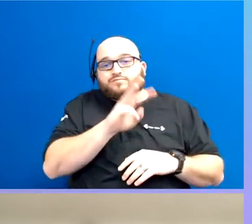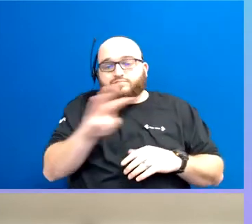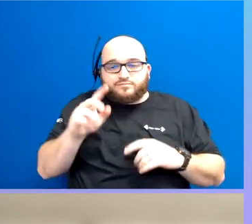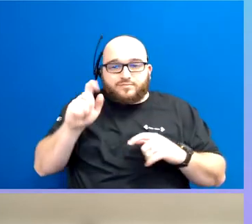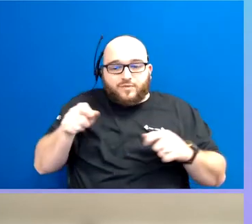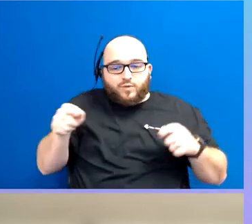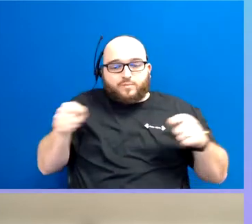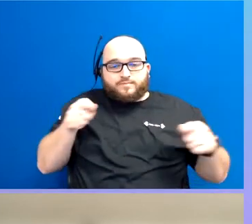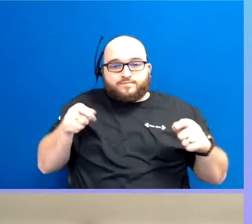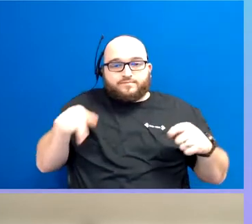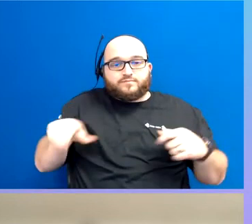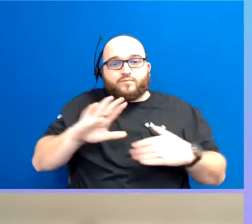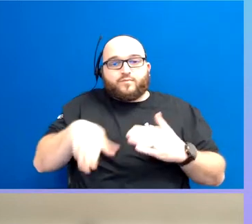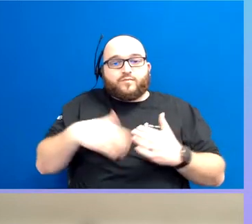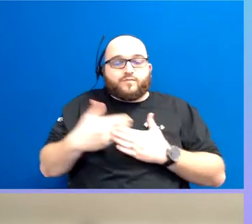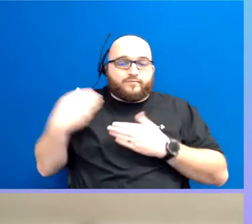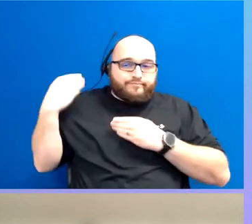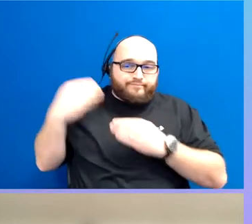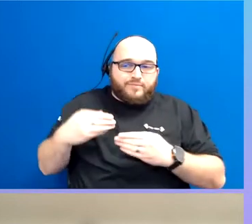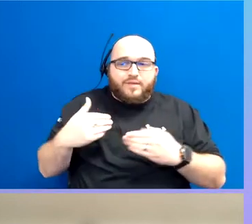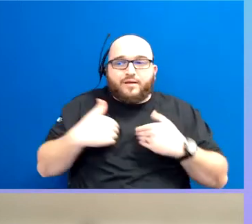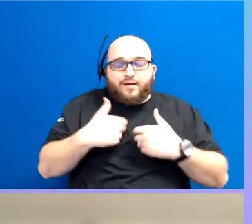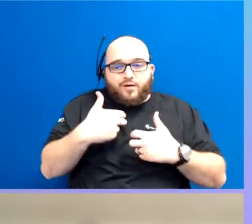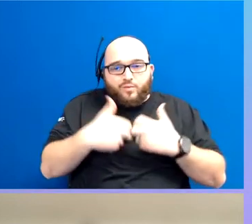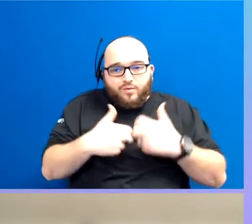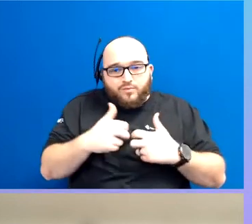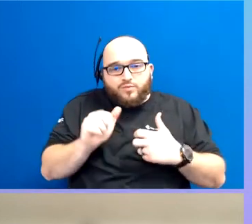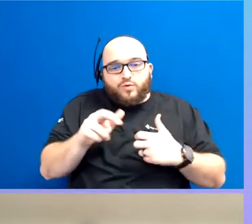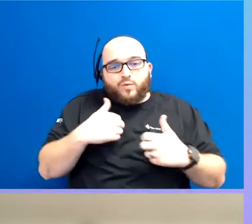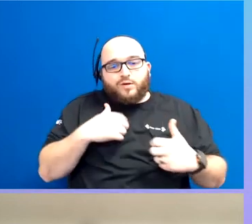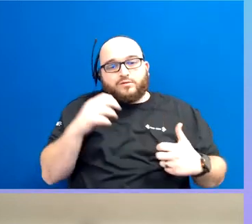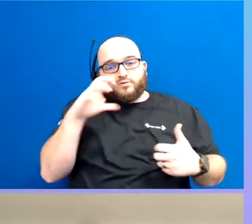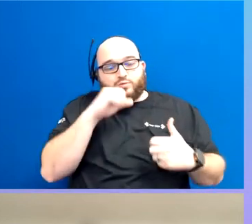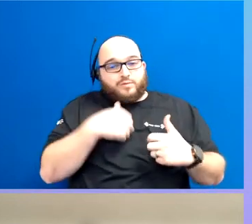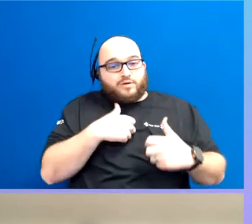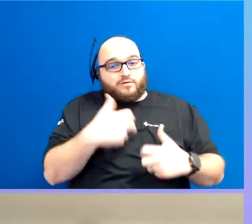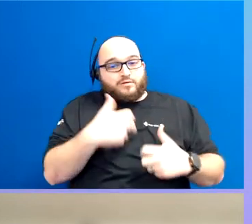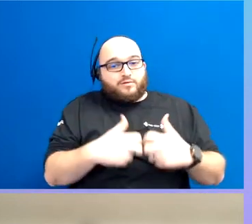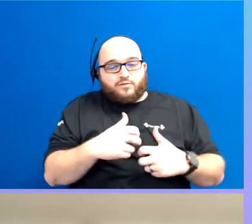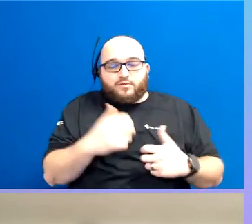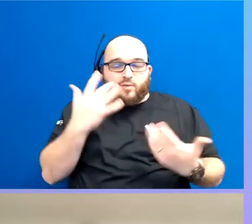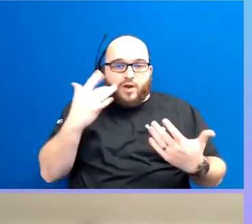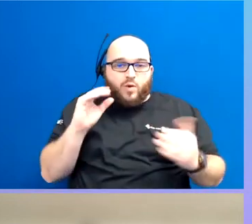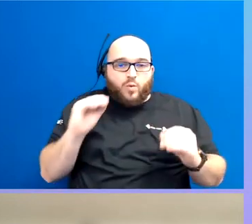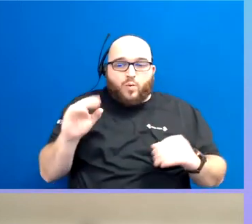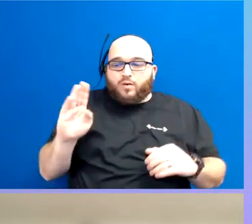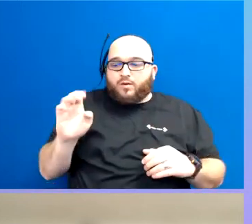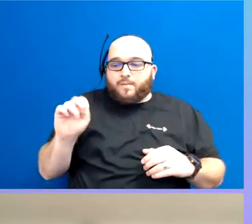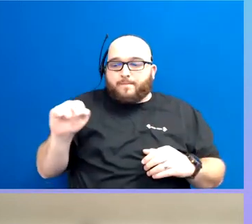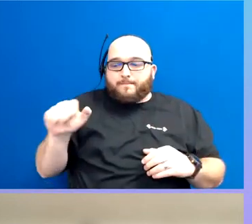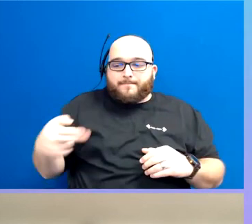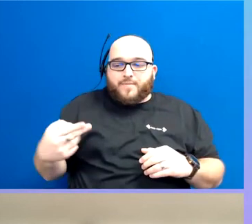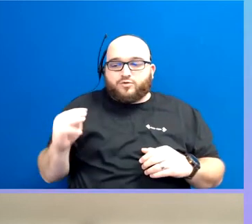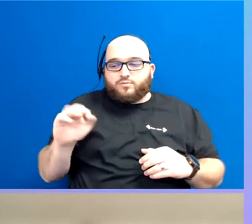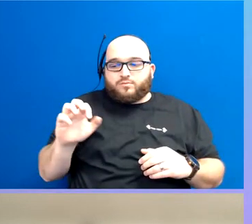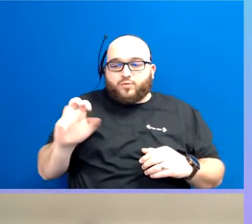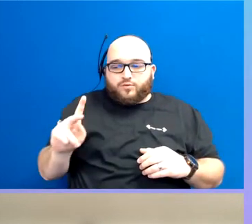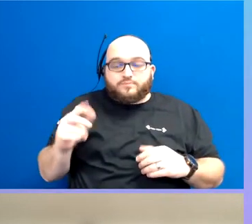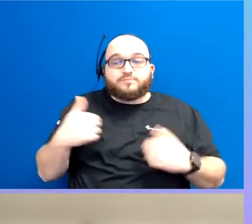is all legacy stuff. A lot of them had issues, or we presume they had issues, so we didn't have a benchmark. We had multiple